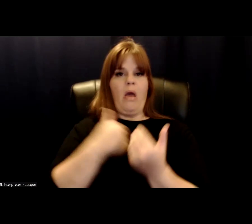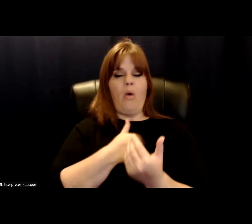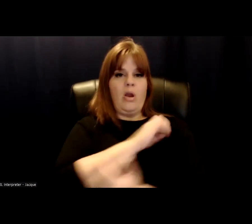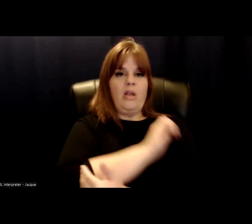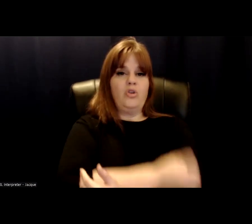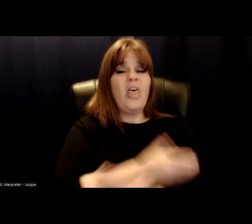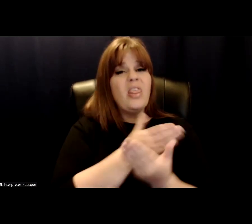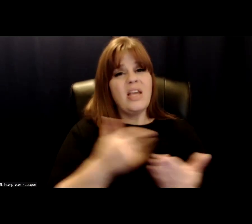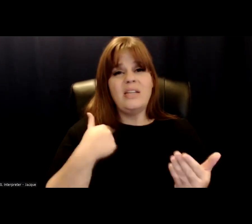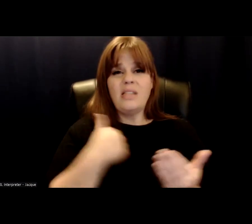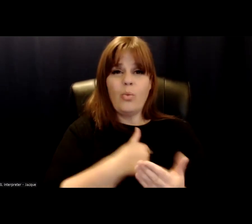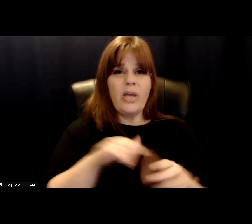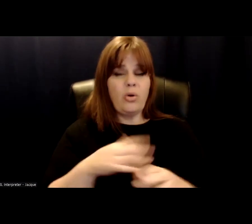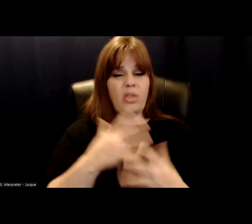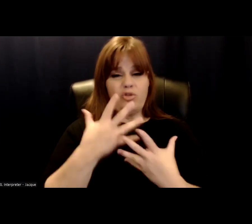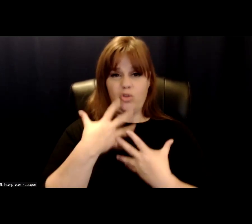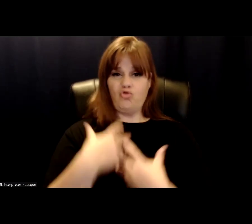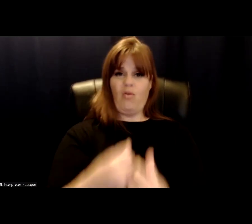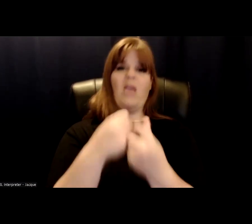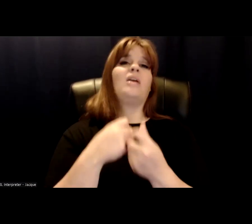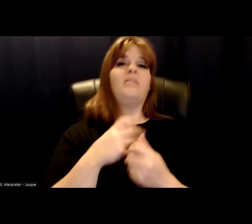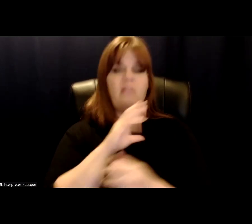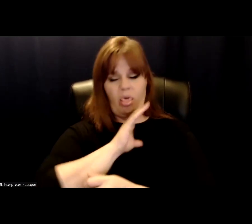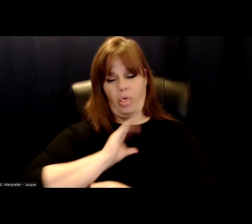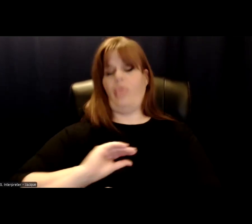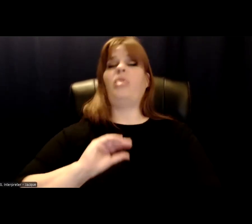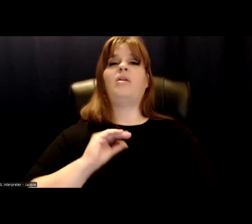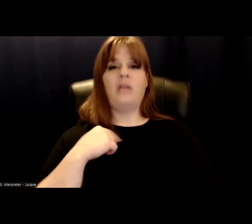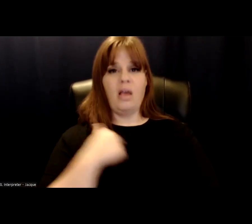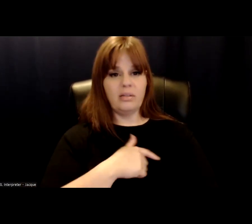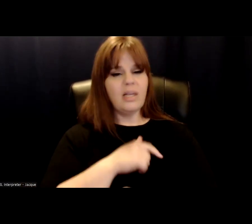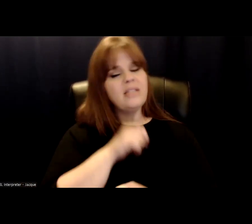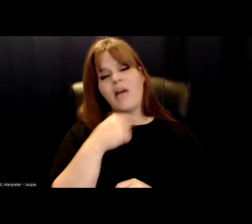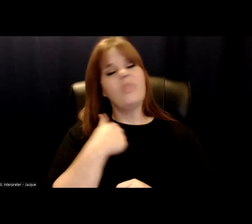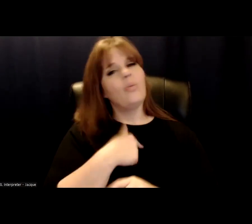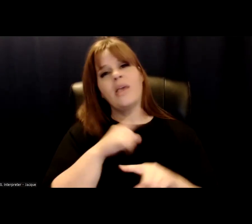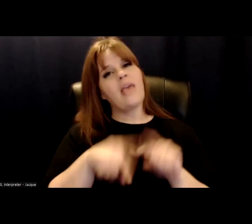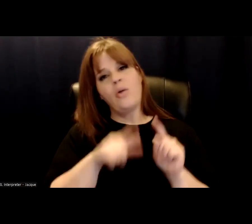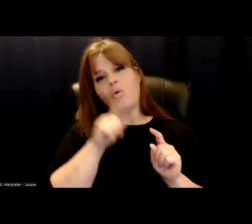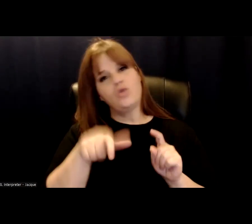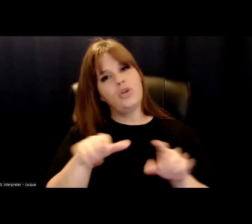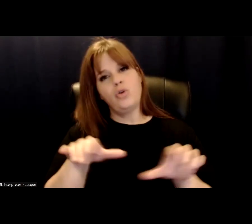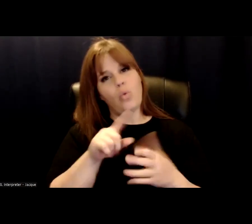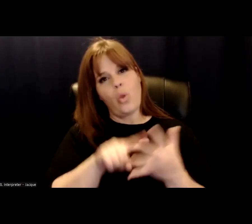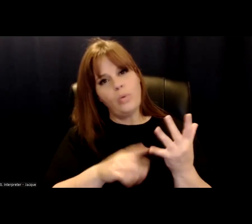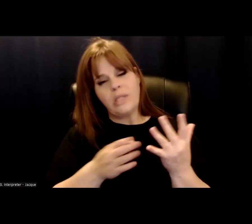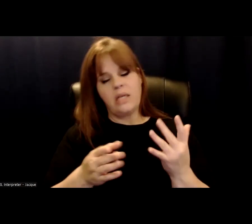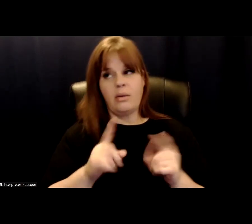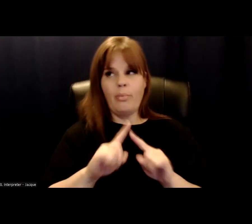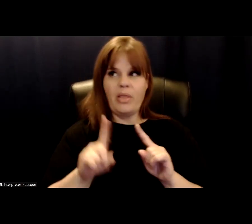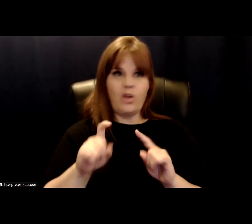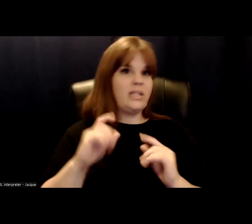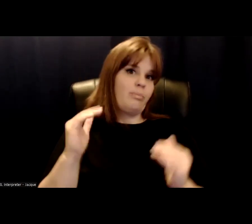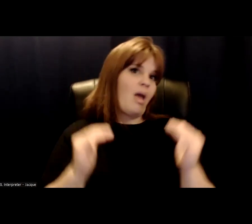just drain us. It's not that we can't or shouldn't do those things, it's that there has to be a balance. That starts